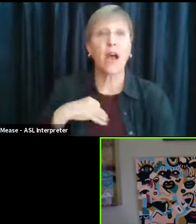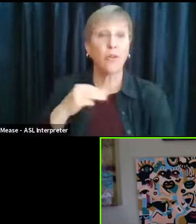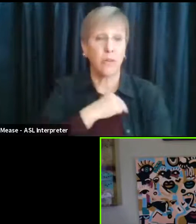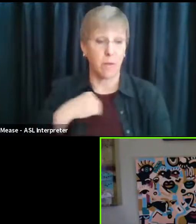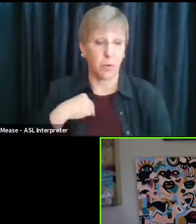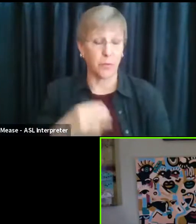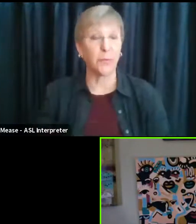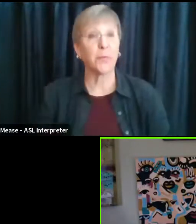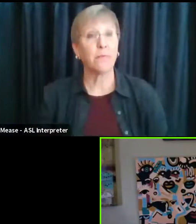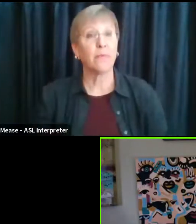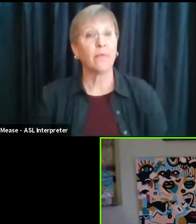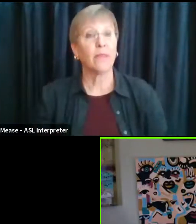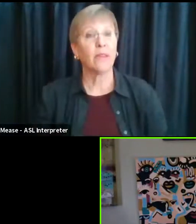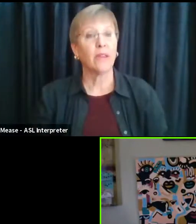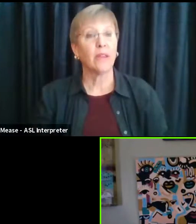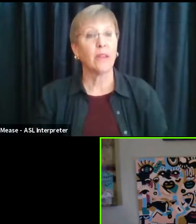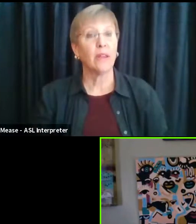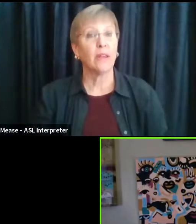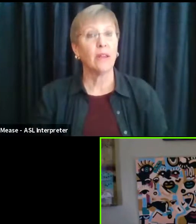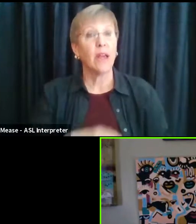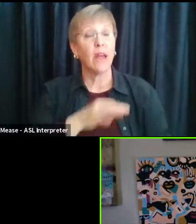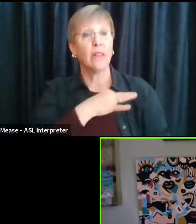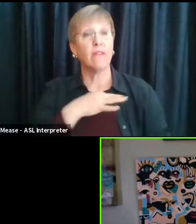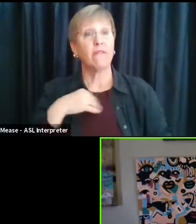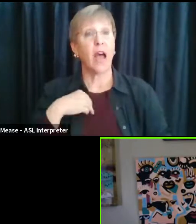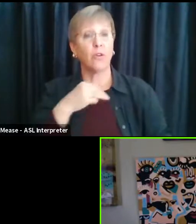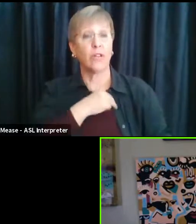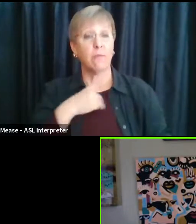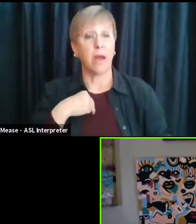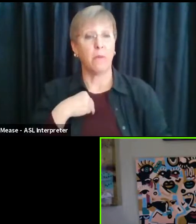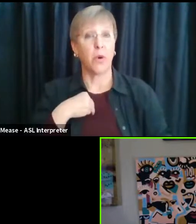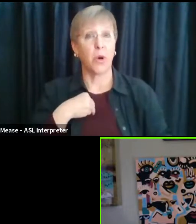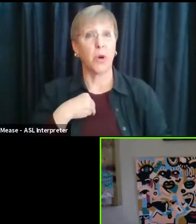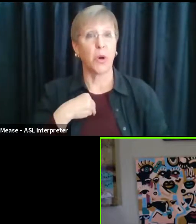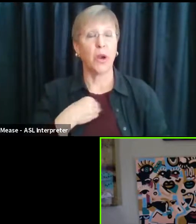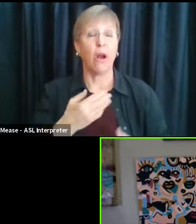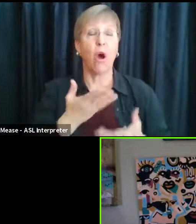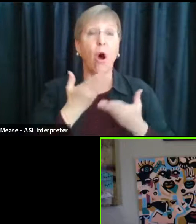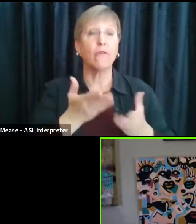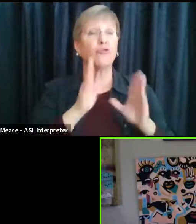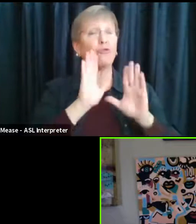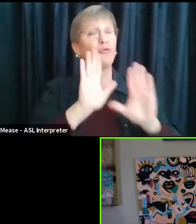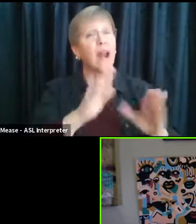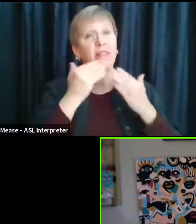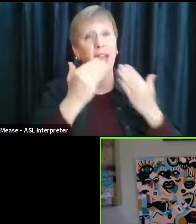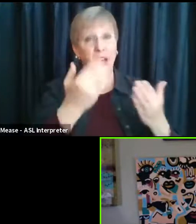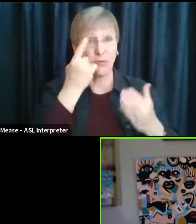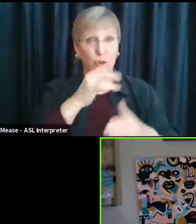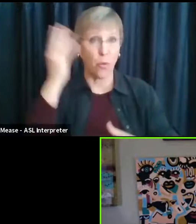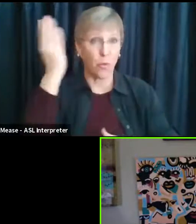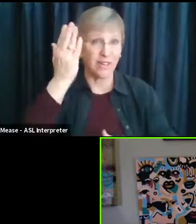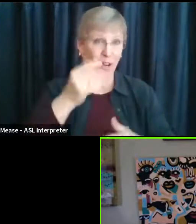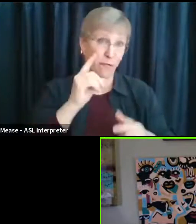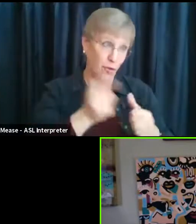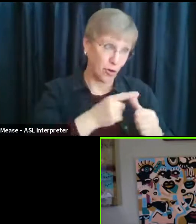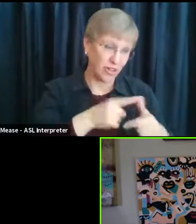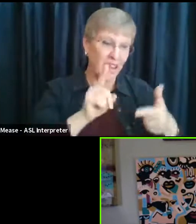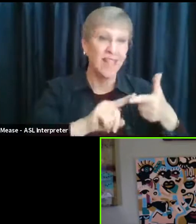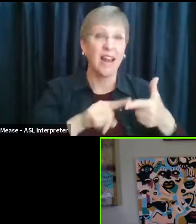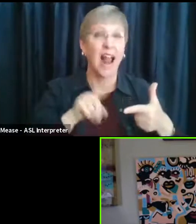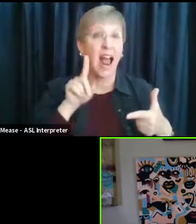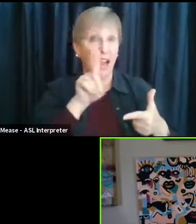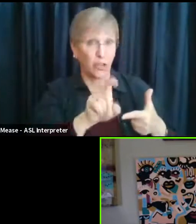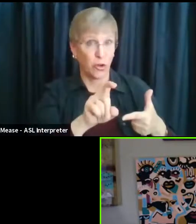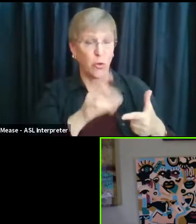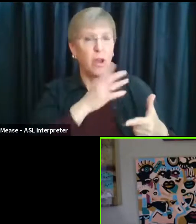member. The faculty member expresses great thanks for your talk, first of all, and then asks if